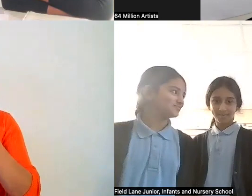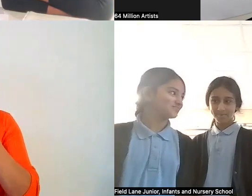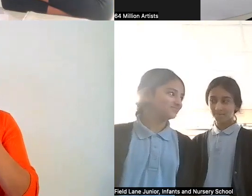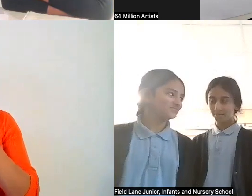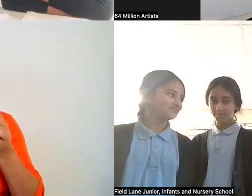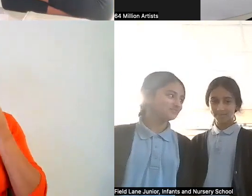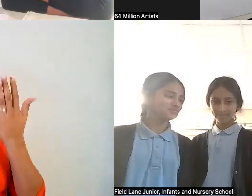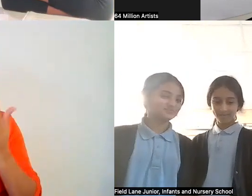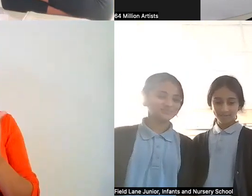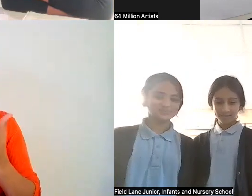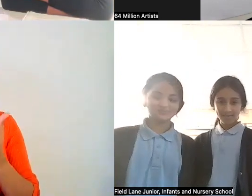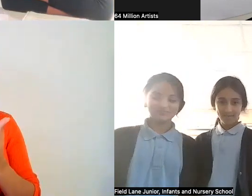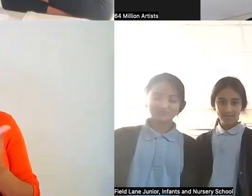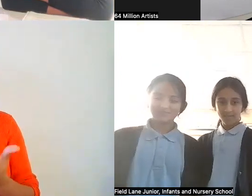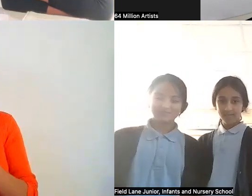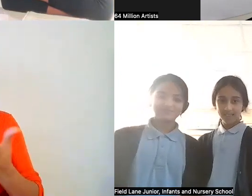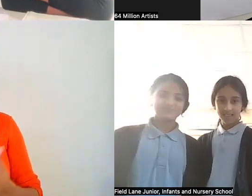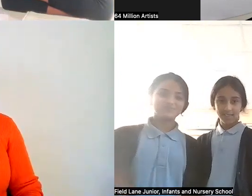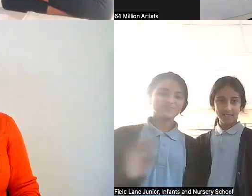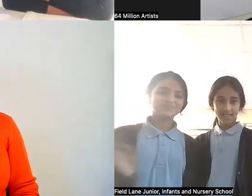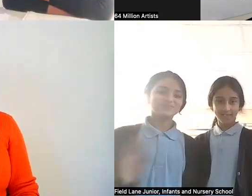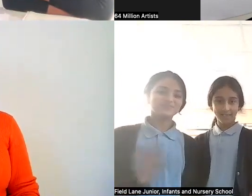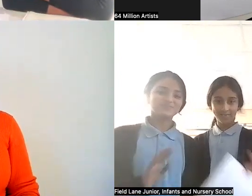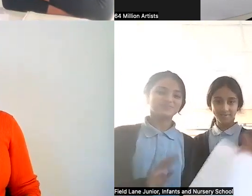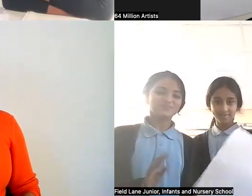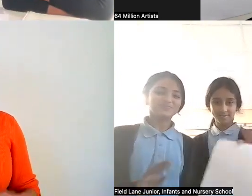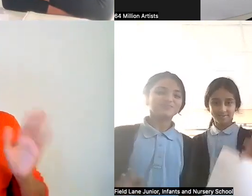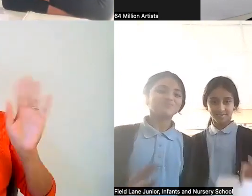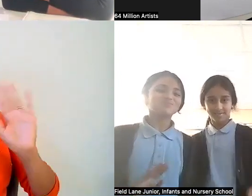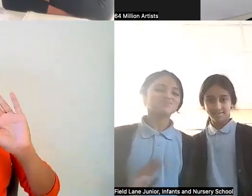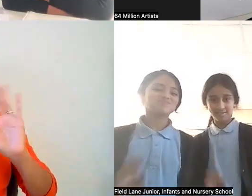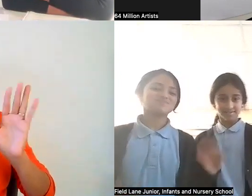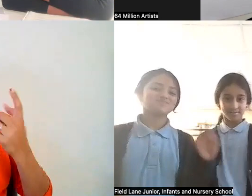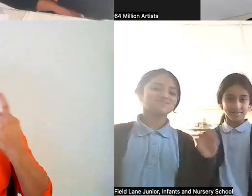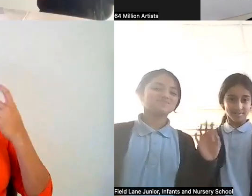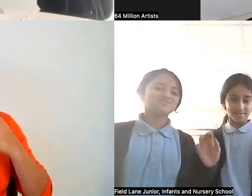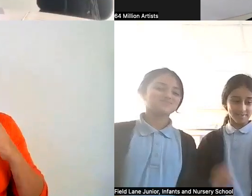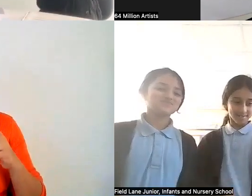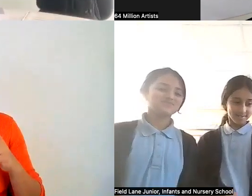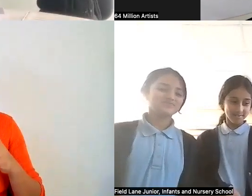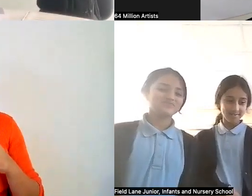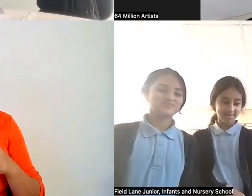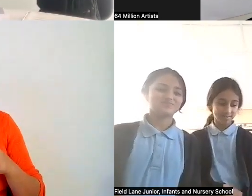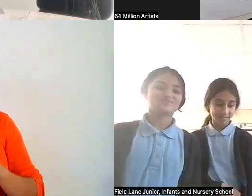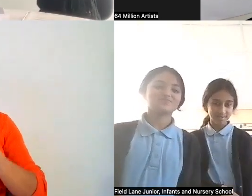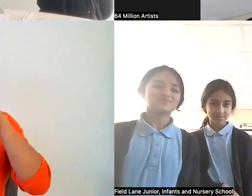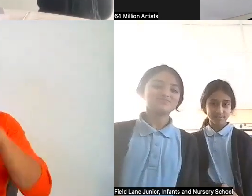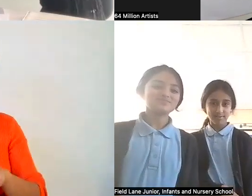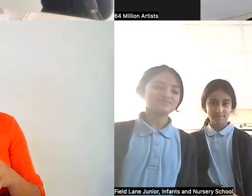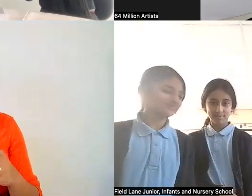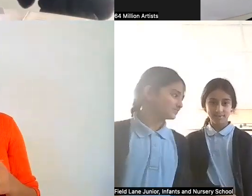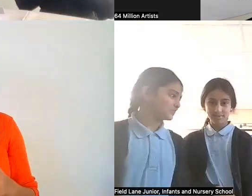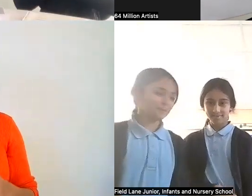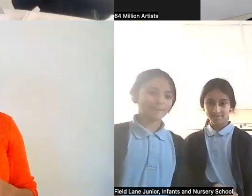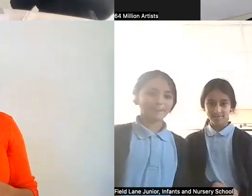writing. Fantastic. Yeah. I'm thinking about all those unicorns, the Tanafi, Niagara, crazy. Bye, guys.